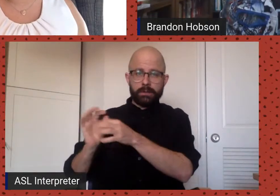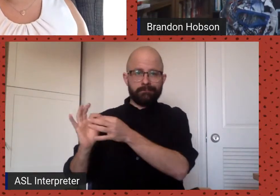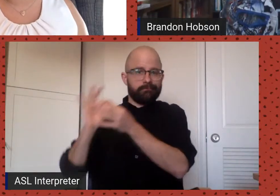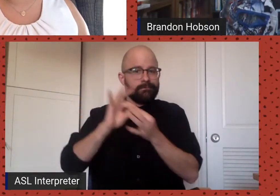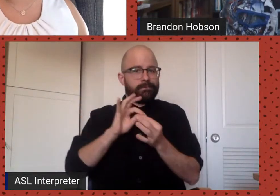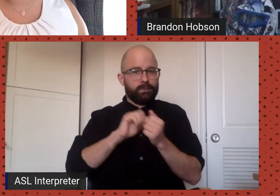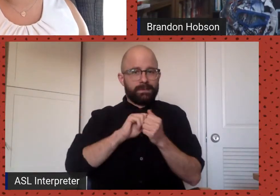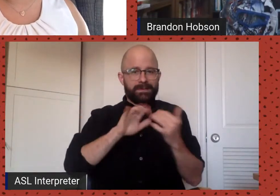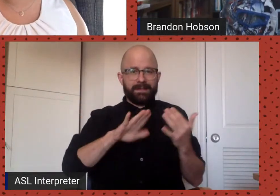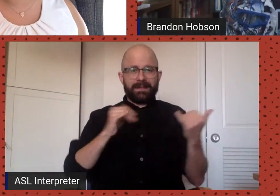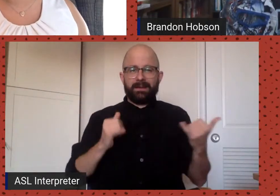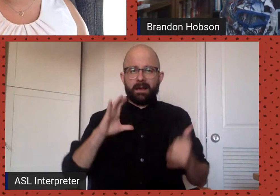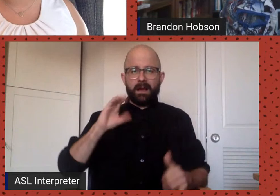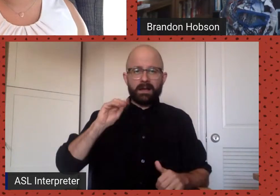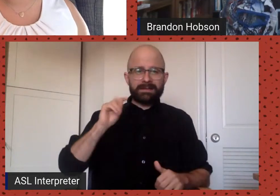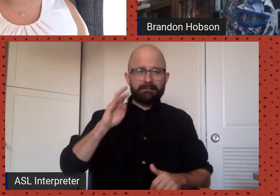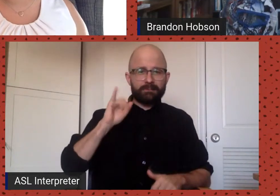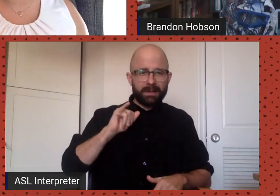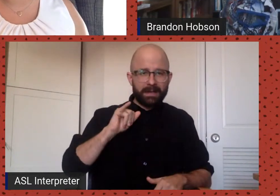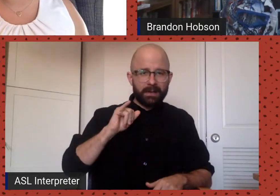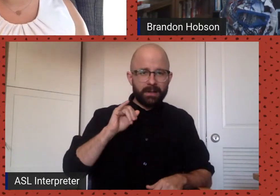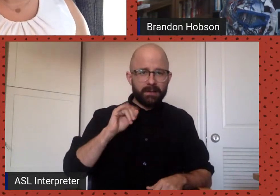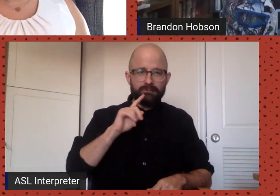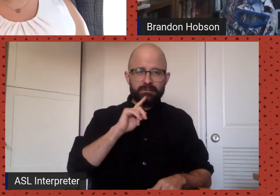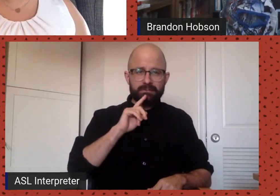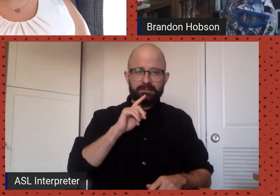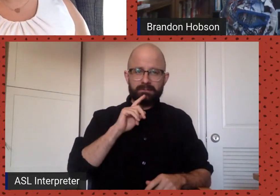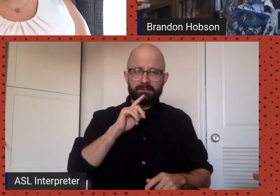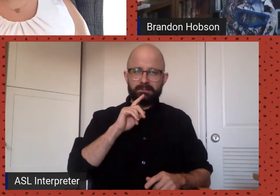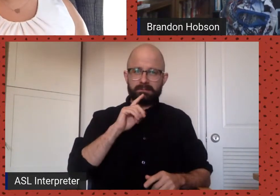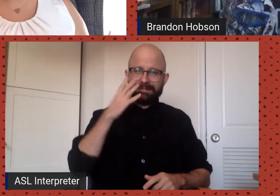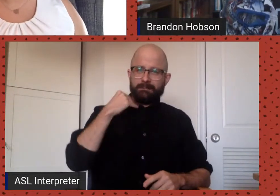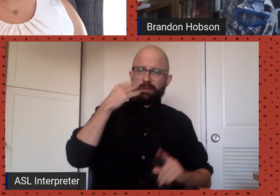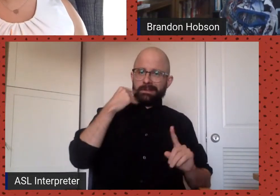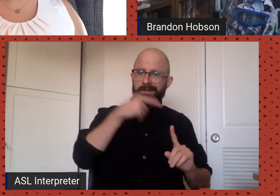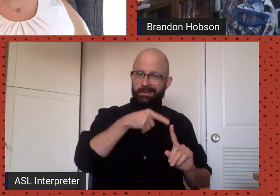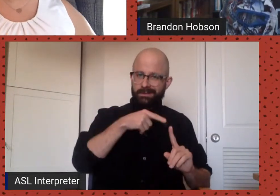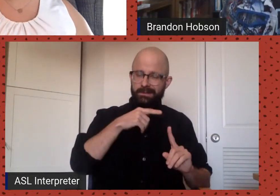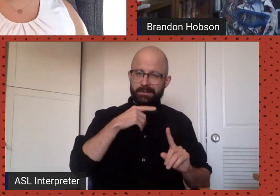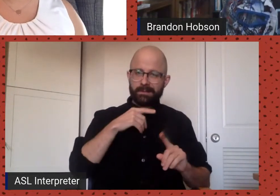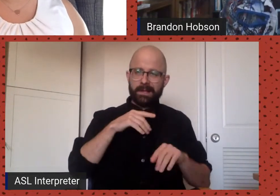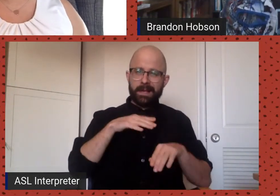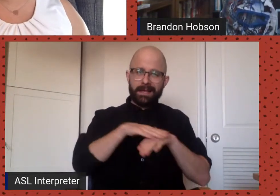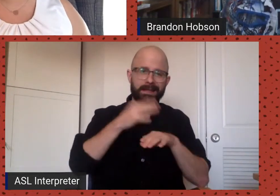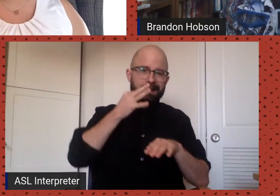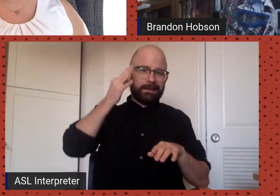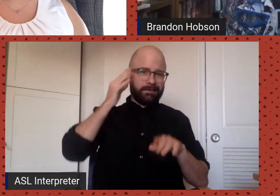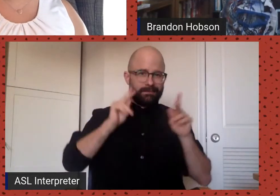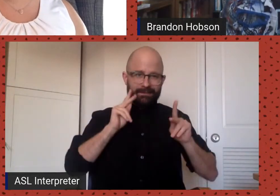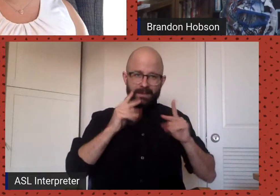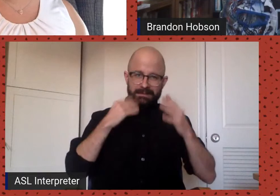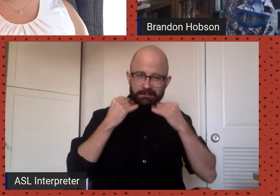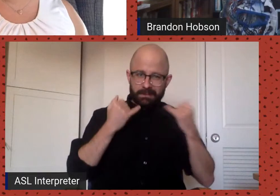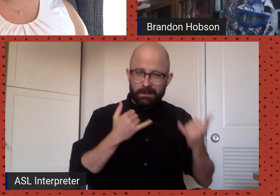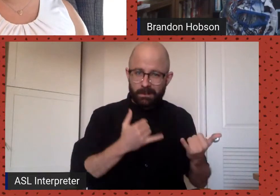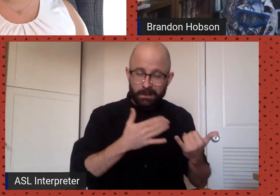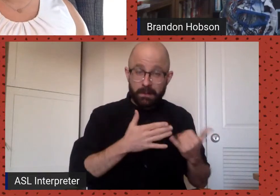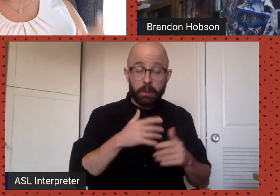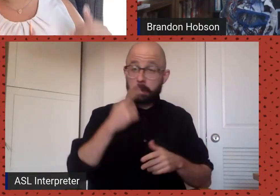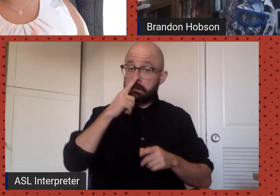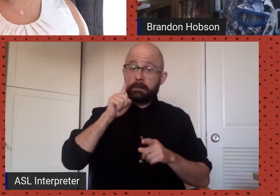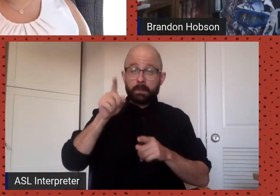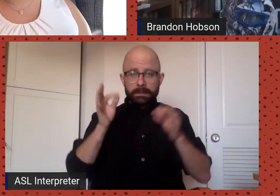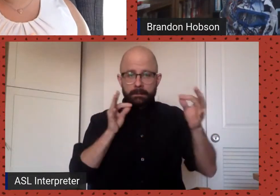reality that Indigenous peoples experience and live in? And, can you explain maybe a little bit about the role that